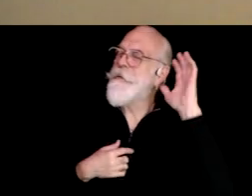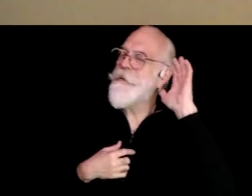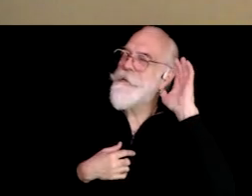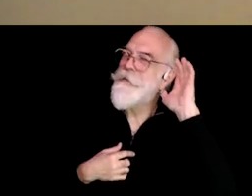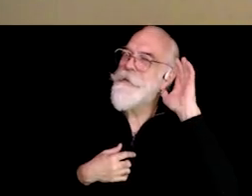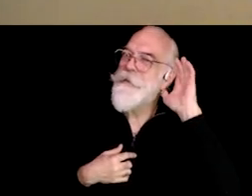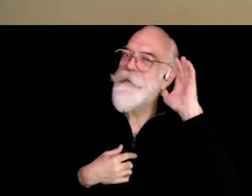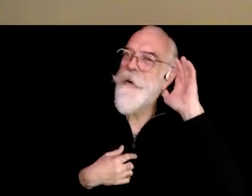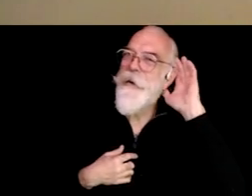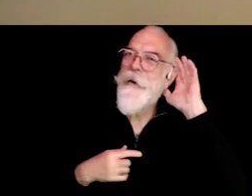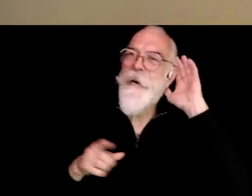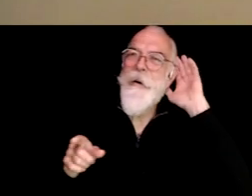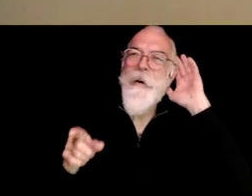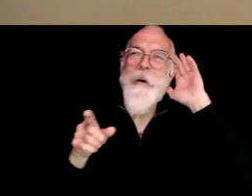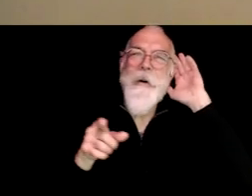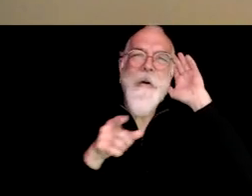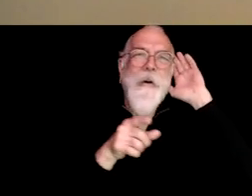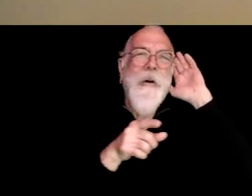hear around me.